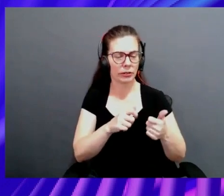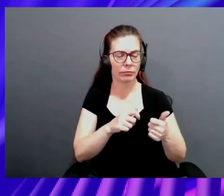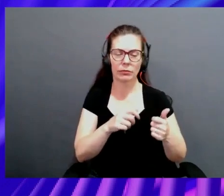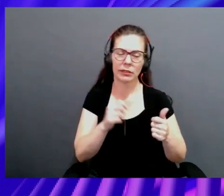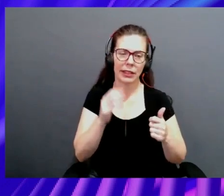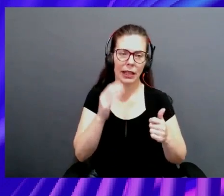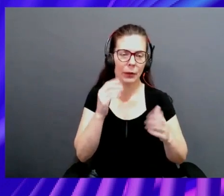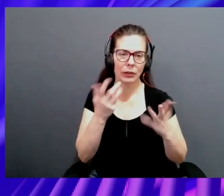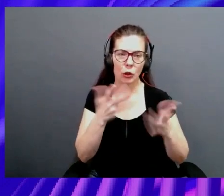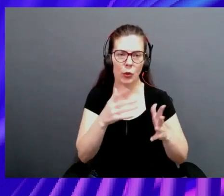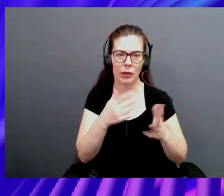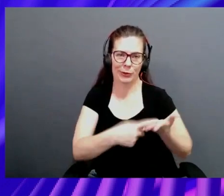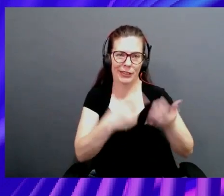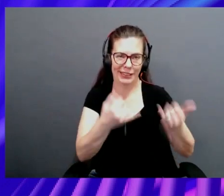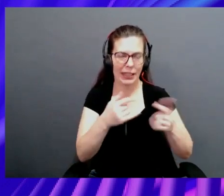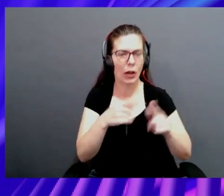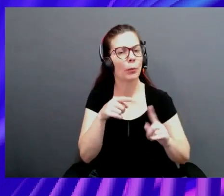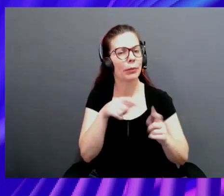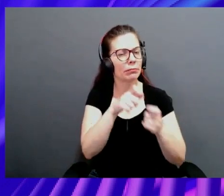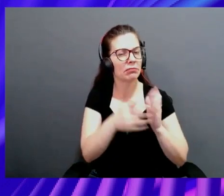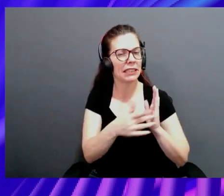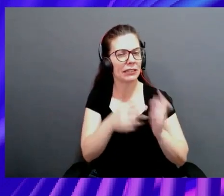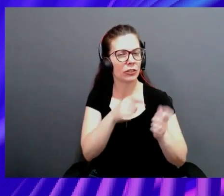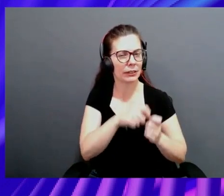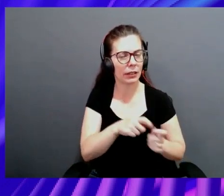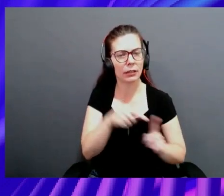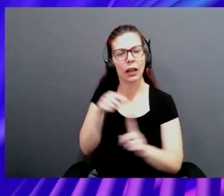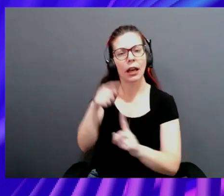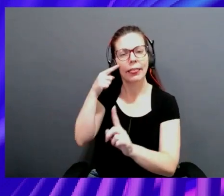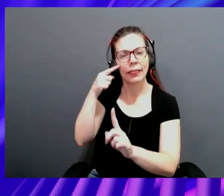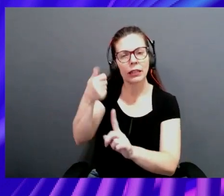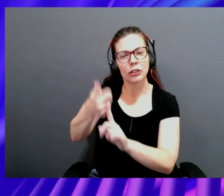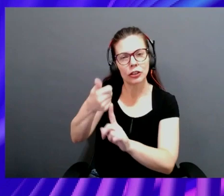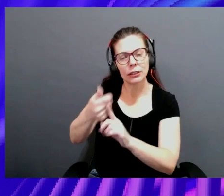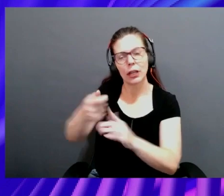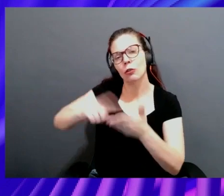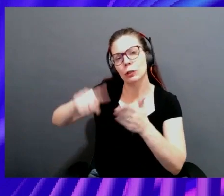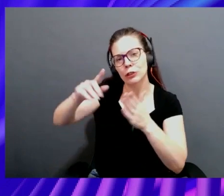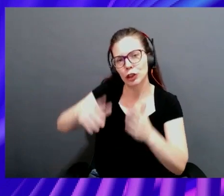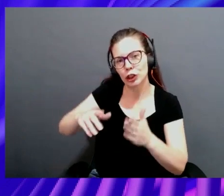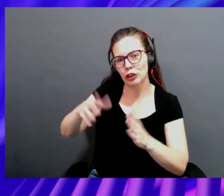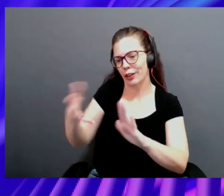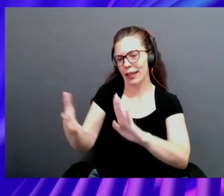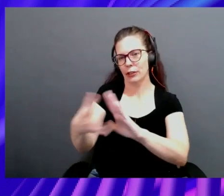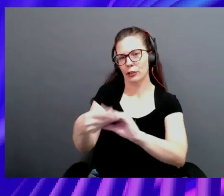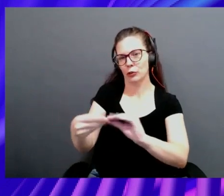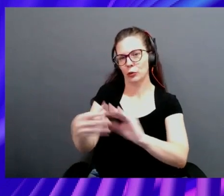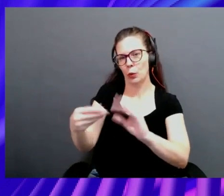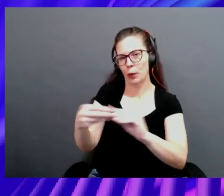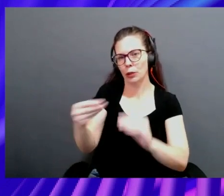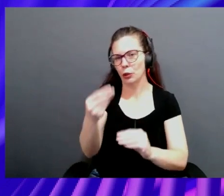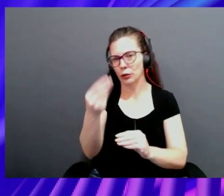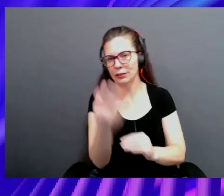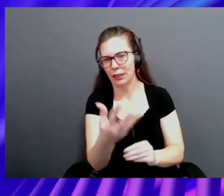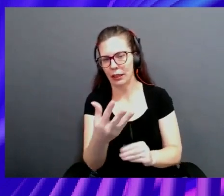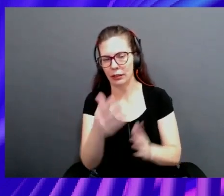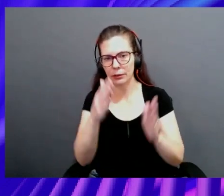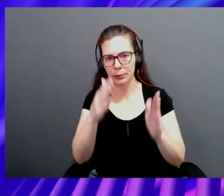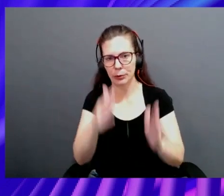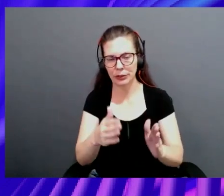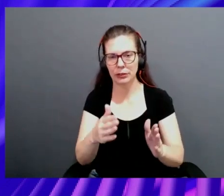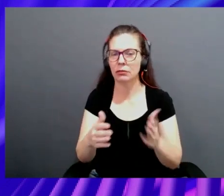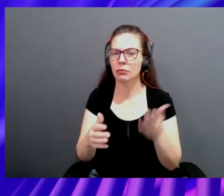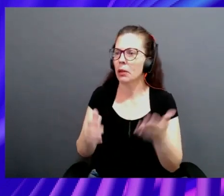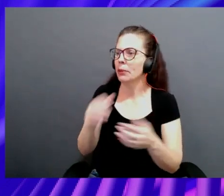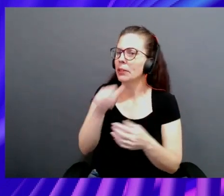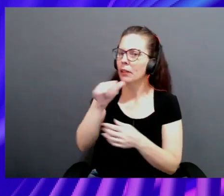into. But think of the narrative that you as a researcher are telling the person you're reporting to. Even if it's not AWS, say you're reporting